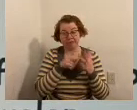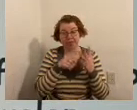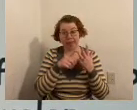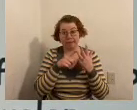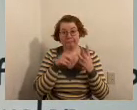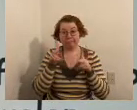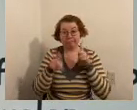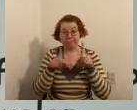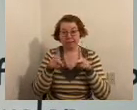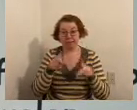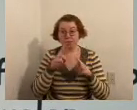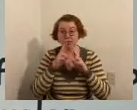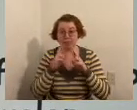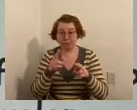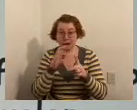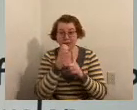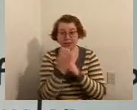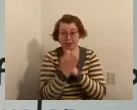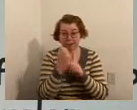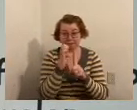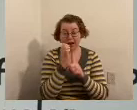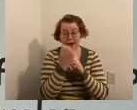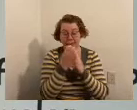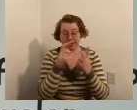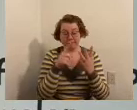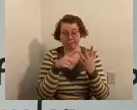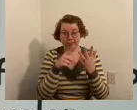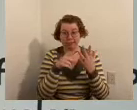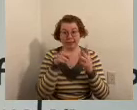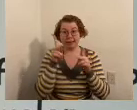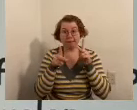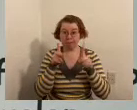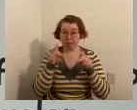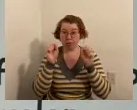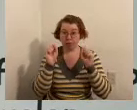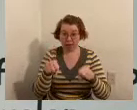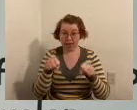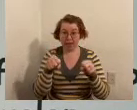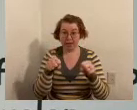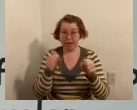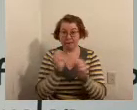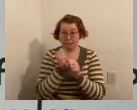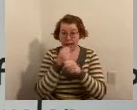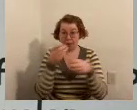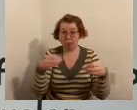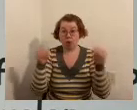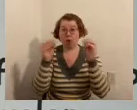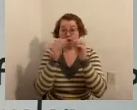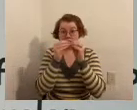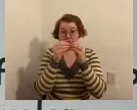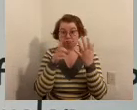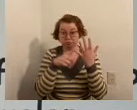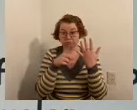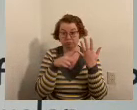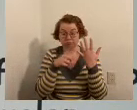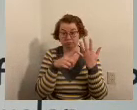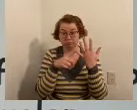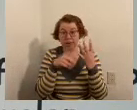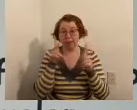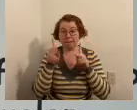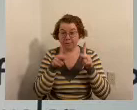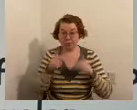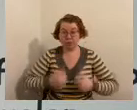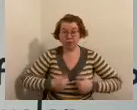People respond to the environment, and people can reproduce. So people are